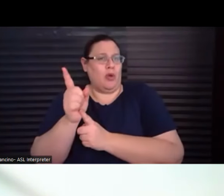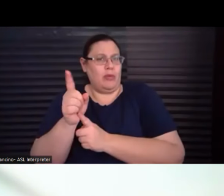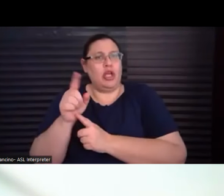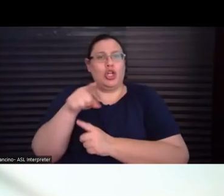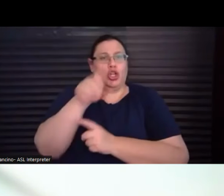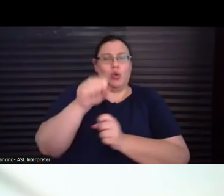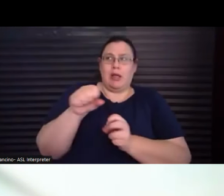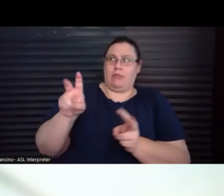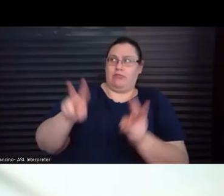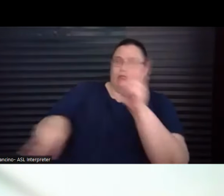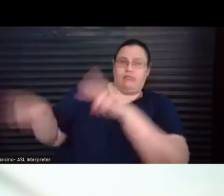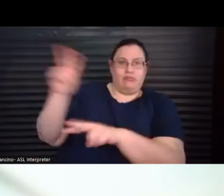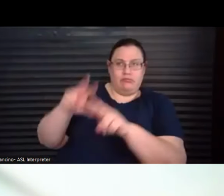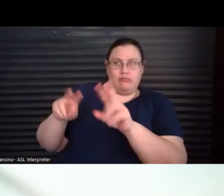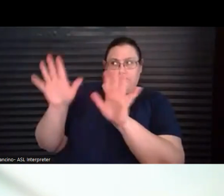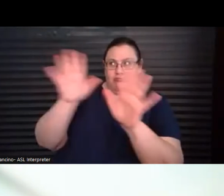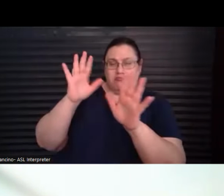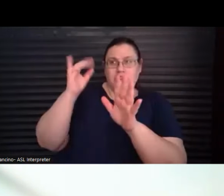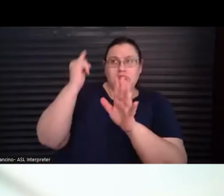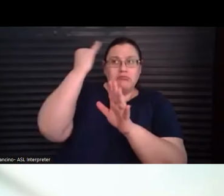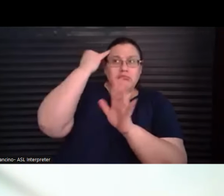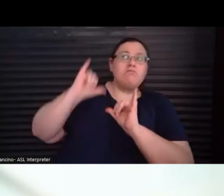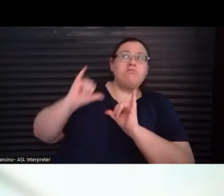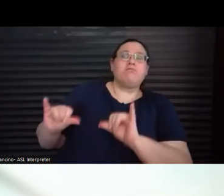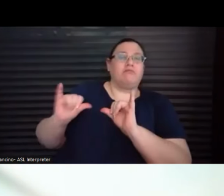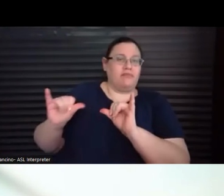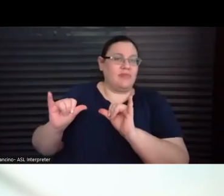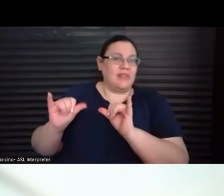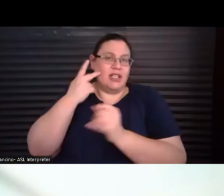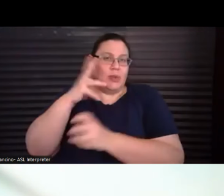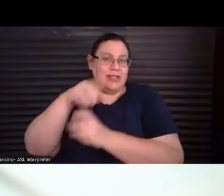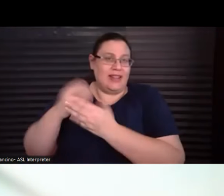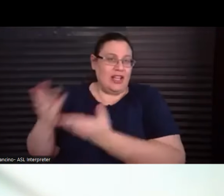at it and kind of take it in and see what it consists of.